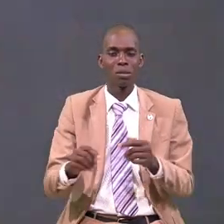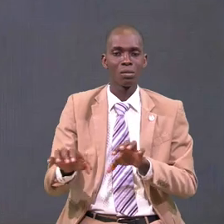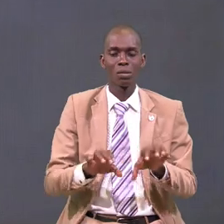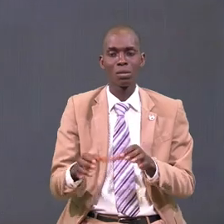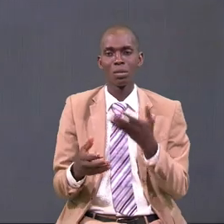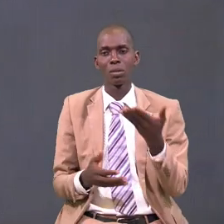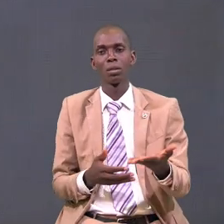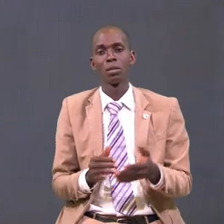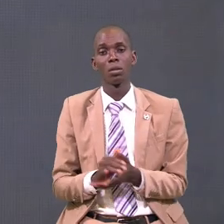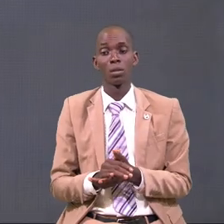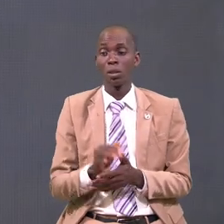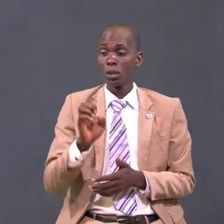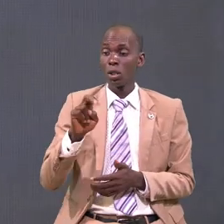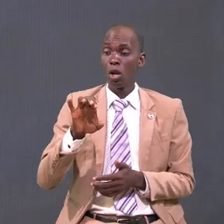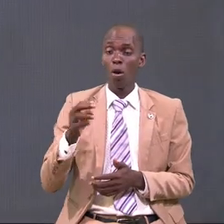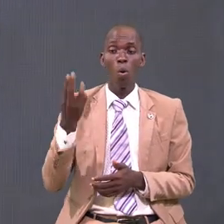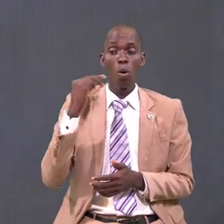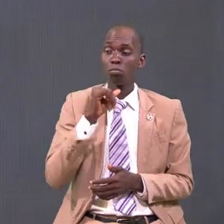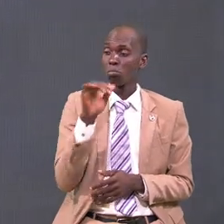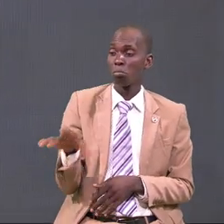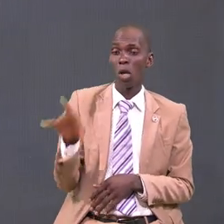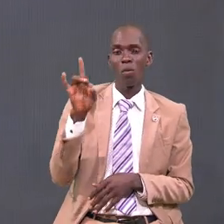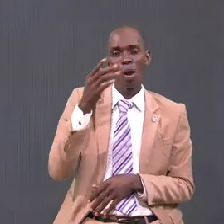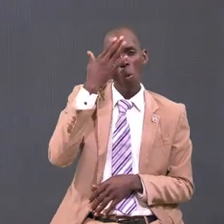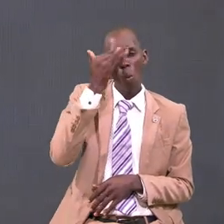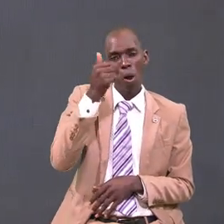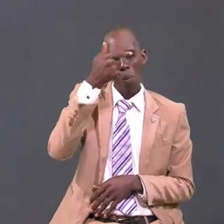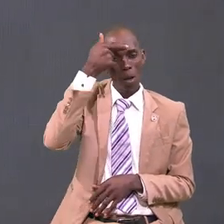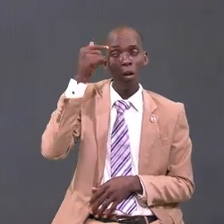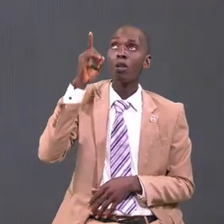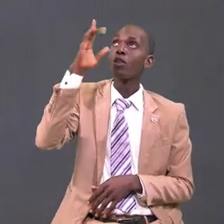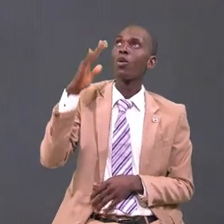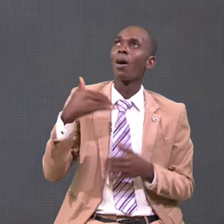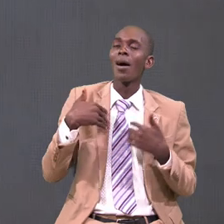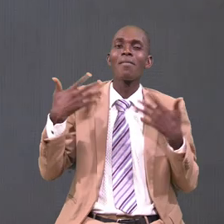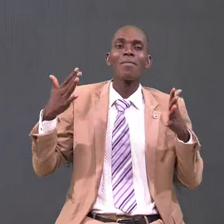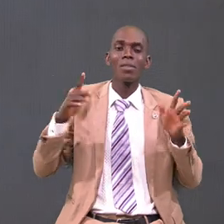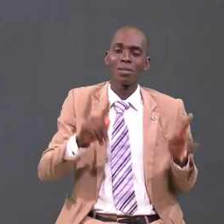It was not found because God had translated him.